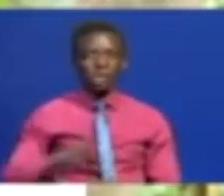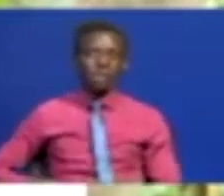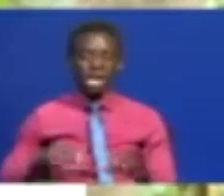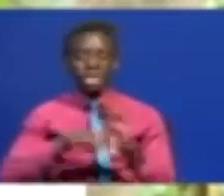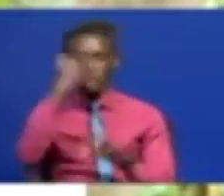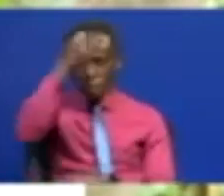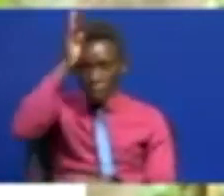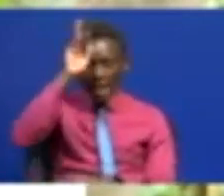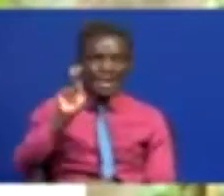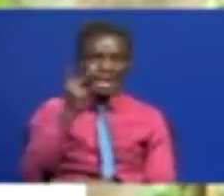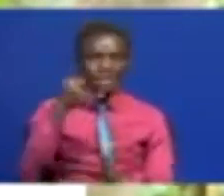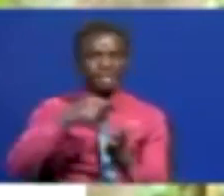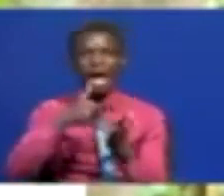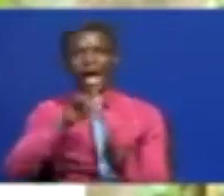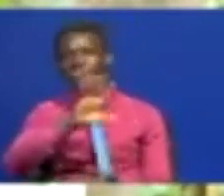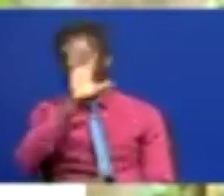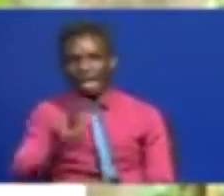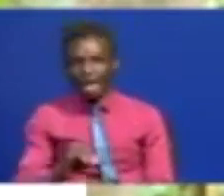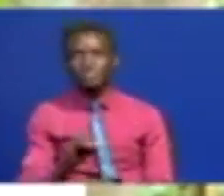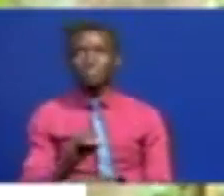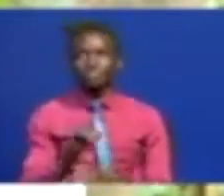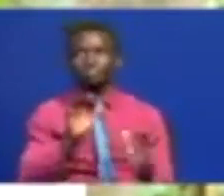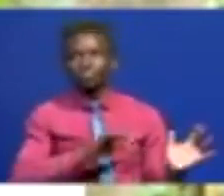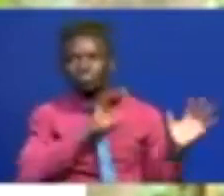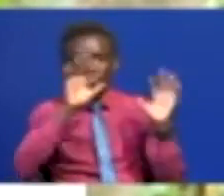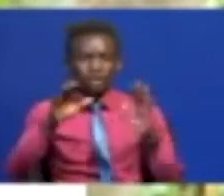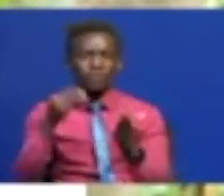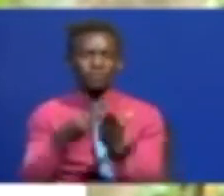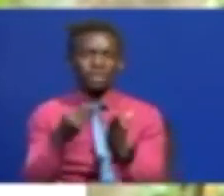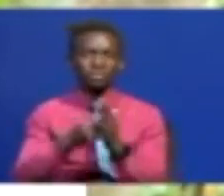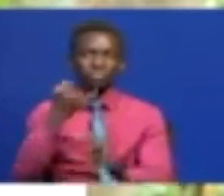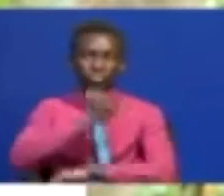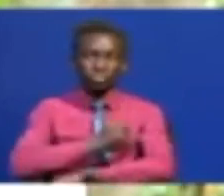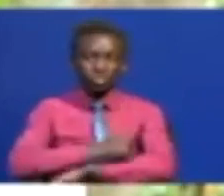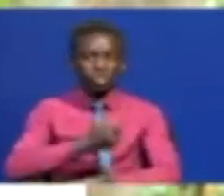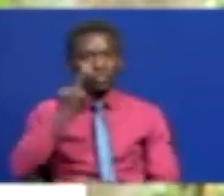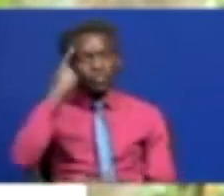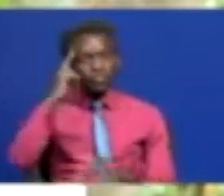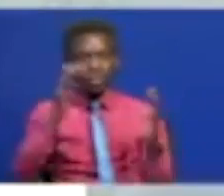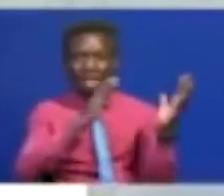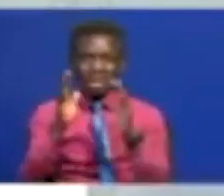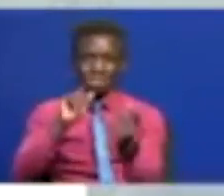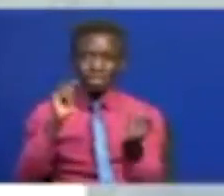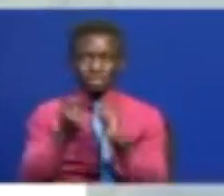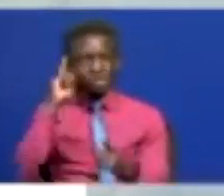entire Africa urging global financing institutions to climate change to honor their promises.